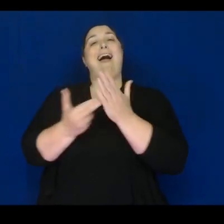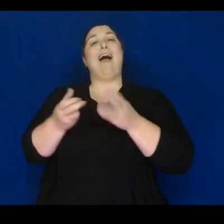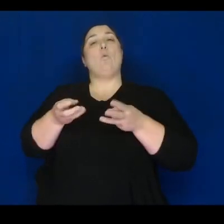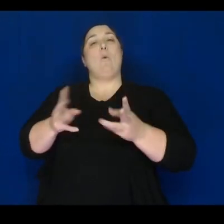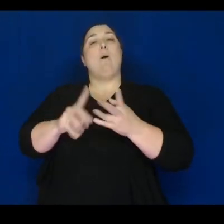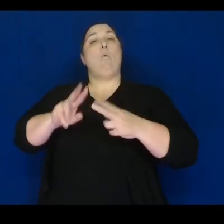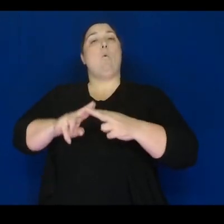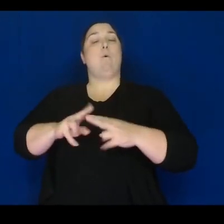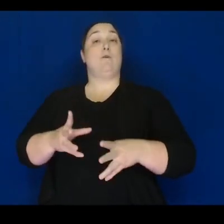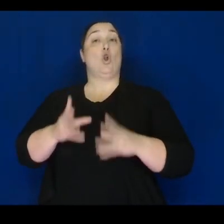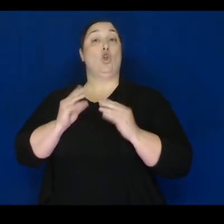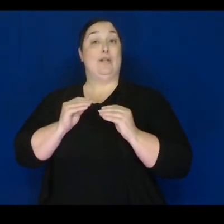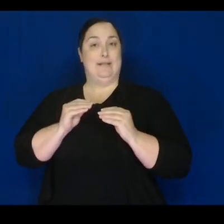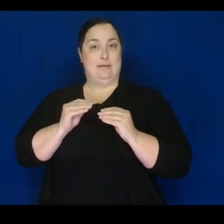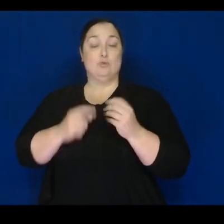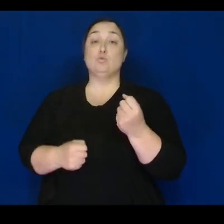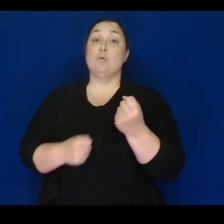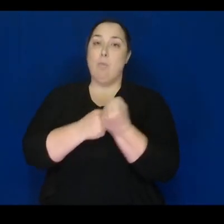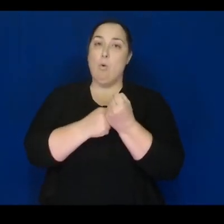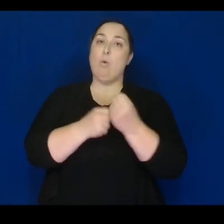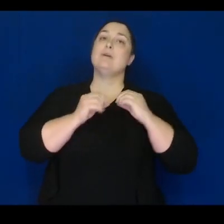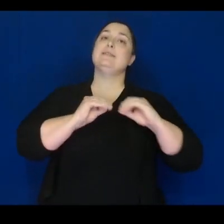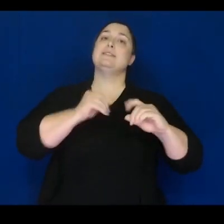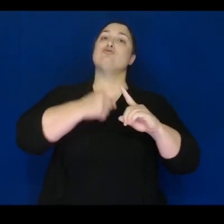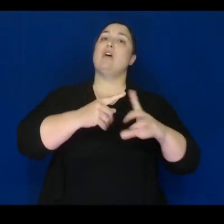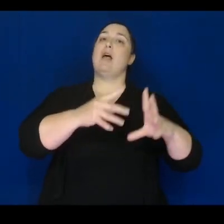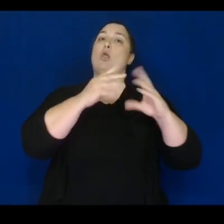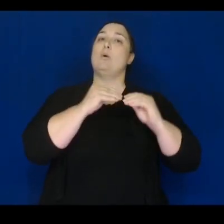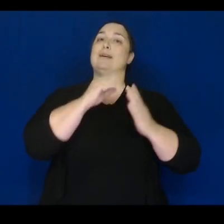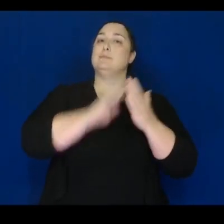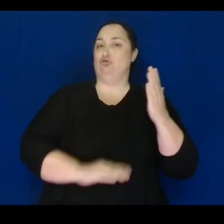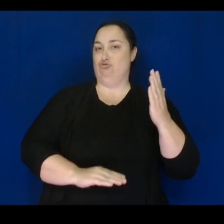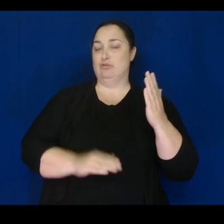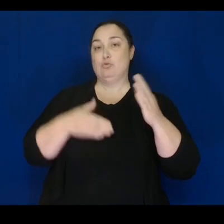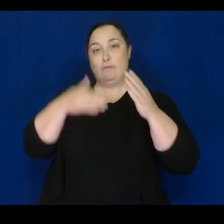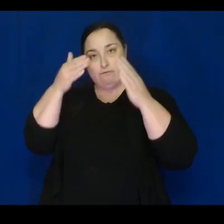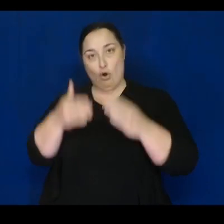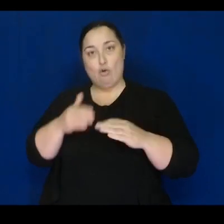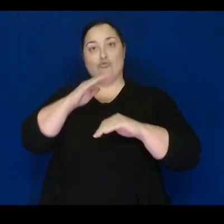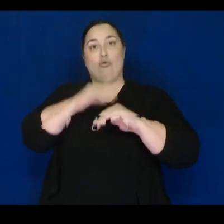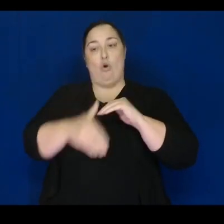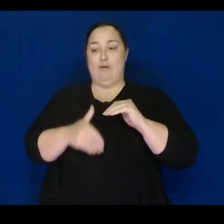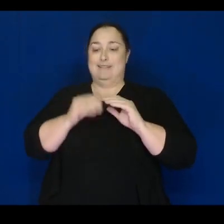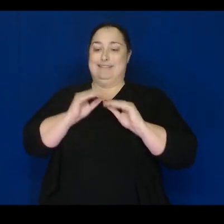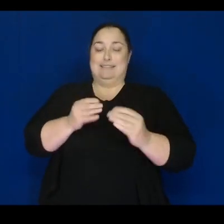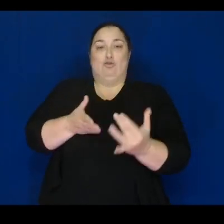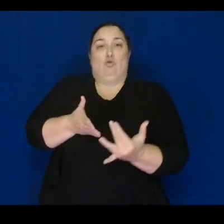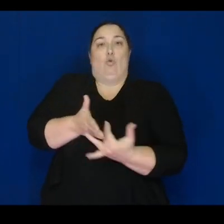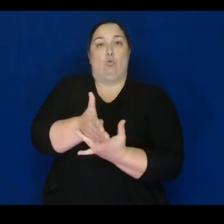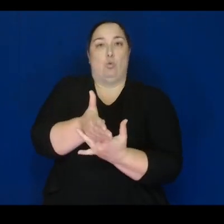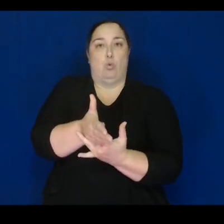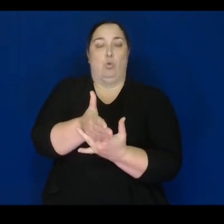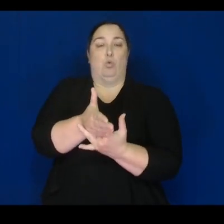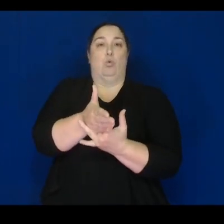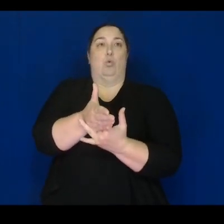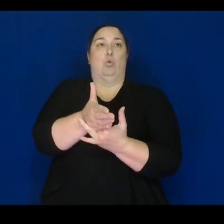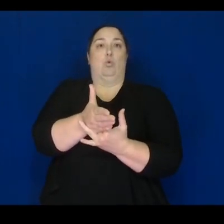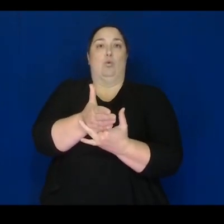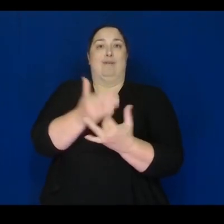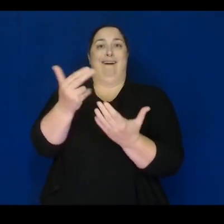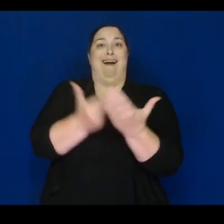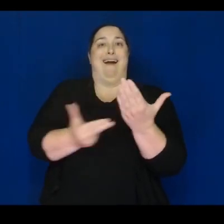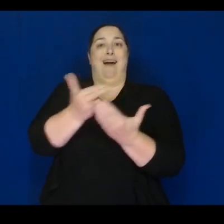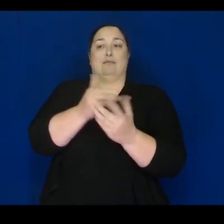to support teaching and learning experiences that focus on teaching through the expression